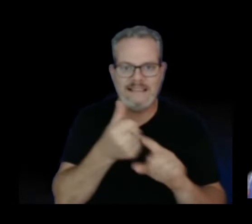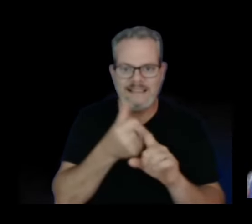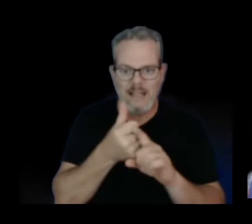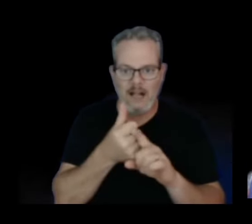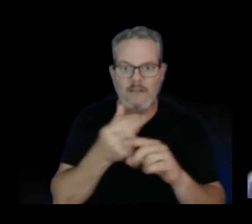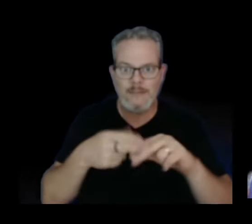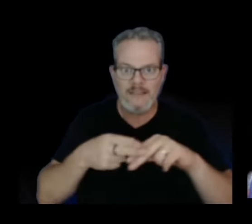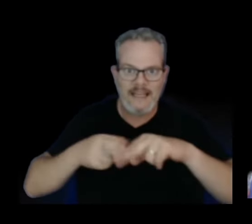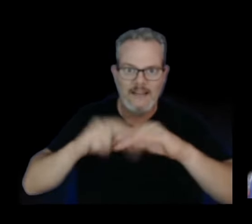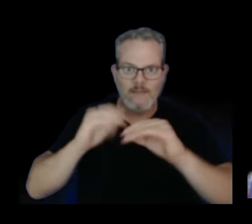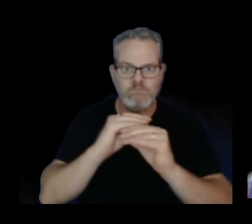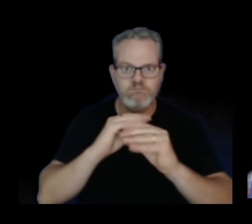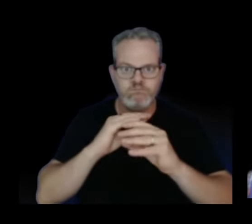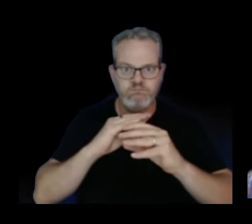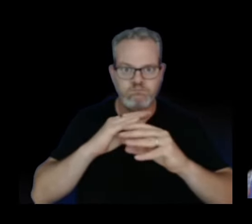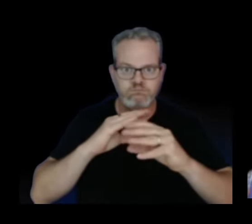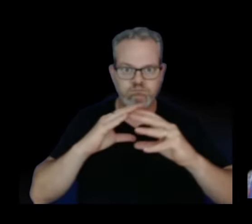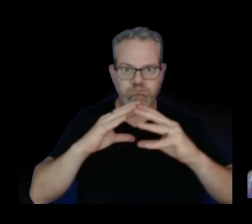of the past